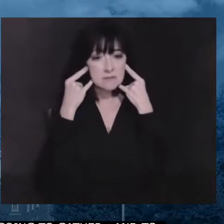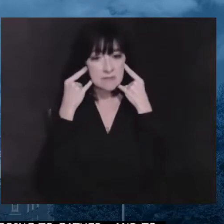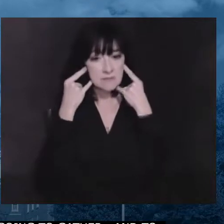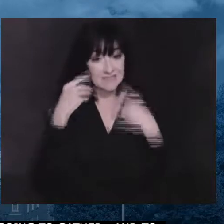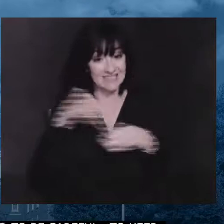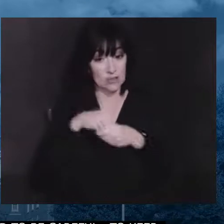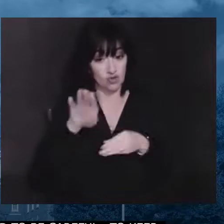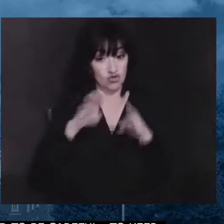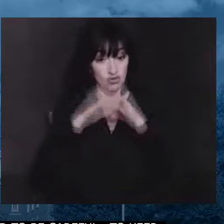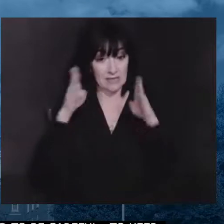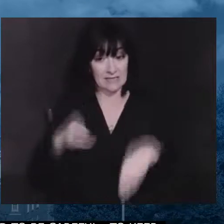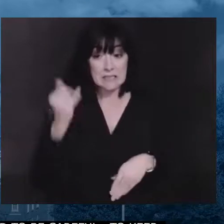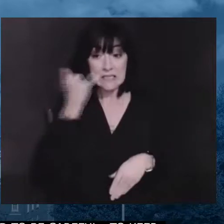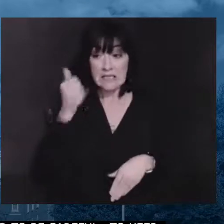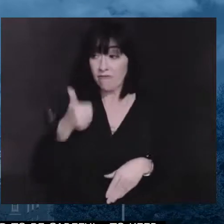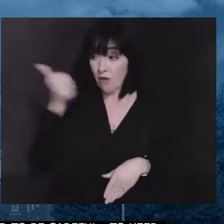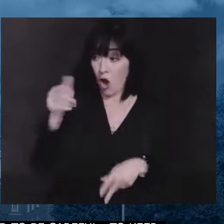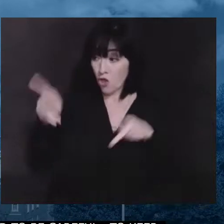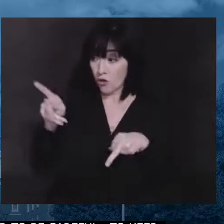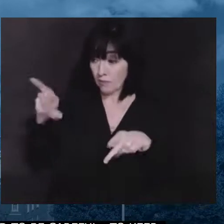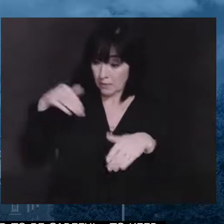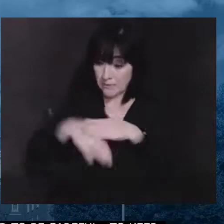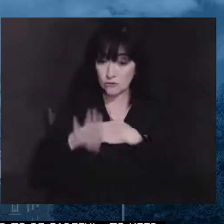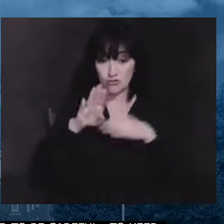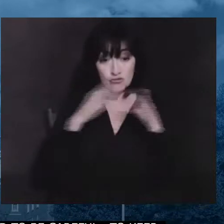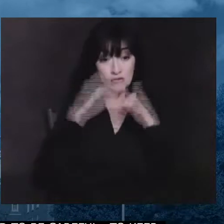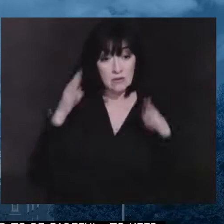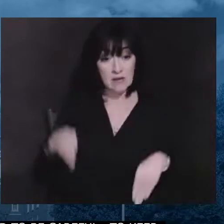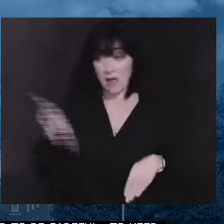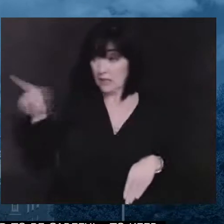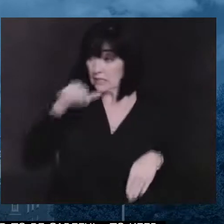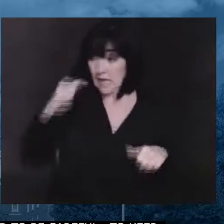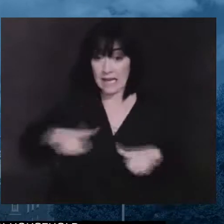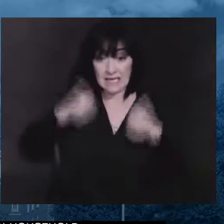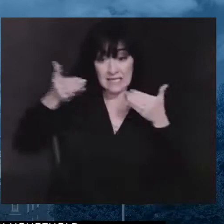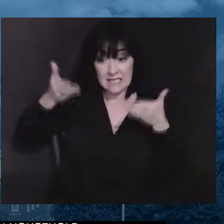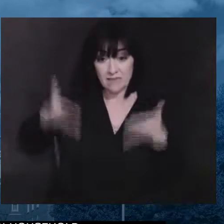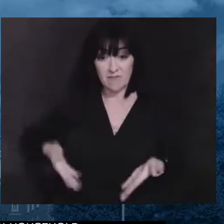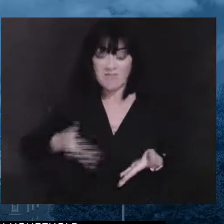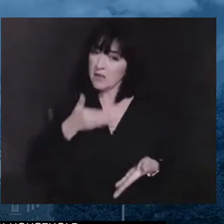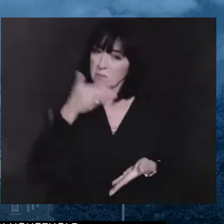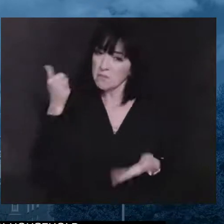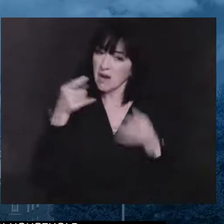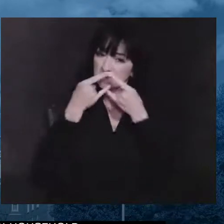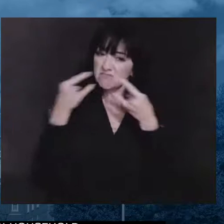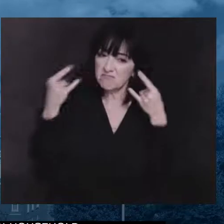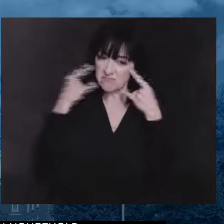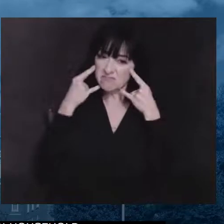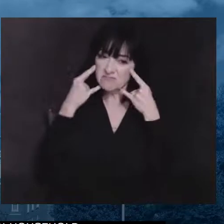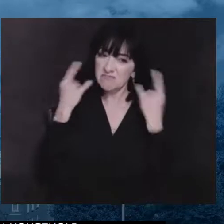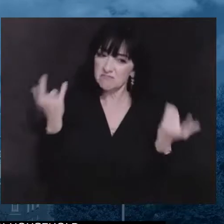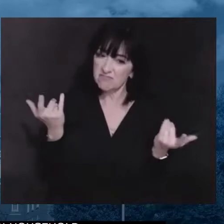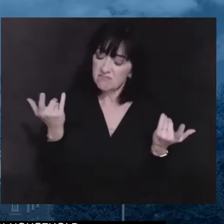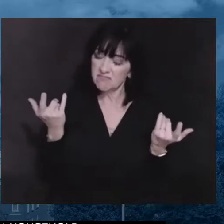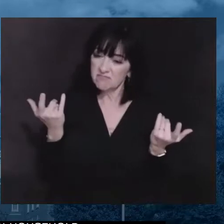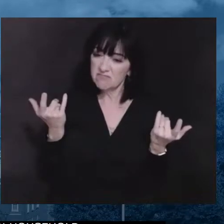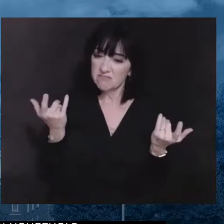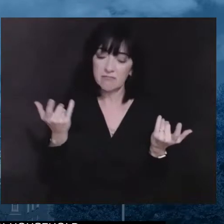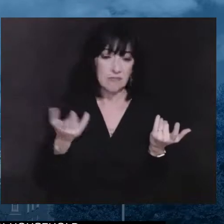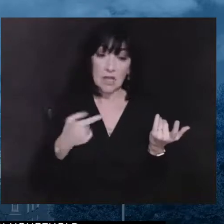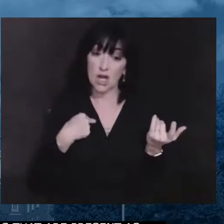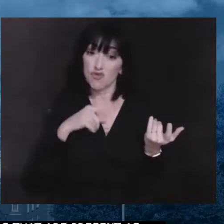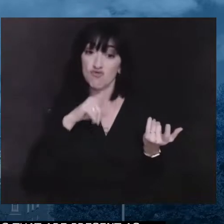own household, particularly if there are other households that are present as well. We still recommend avoiding that,